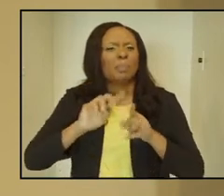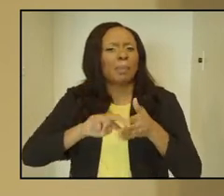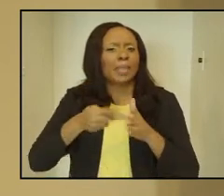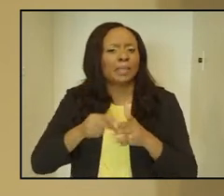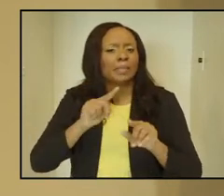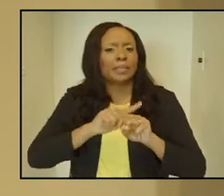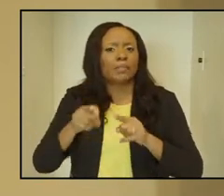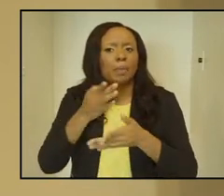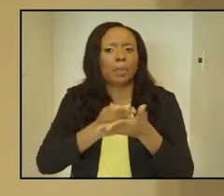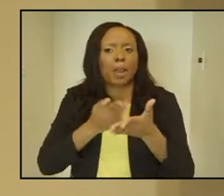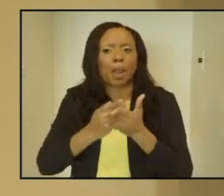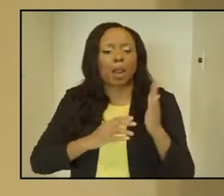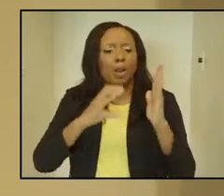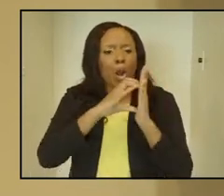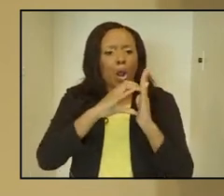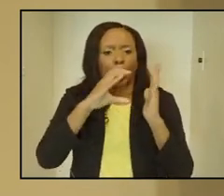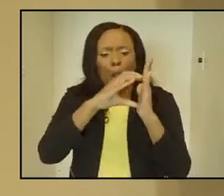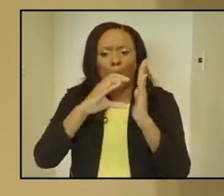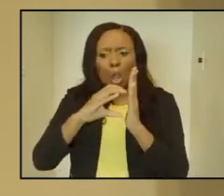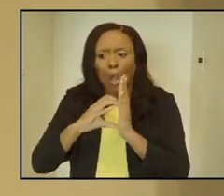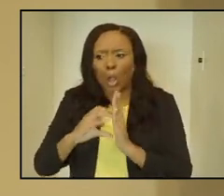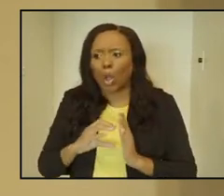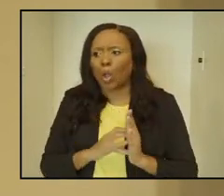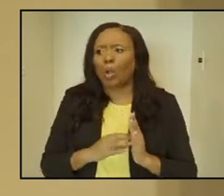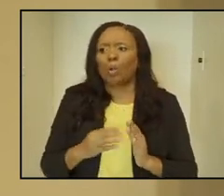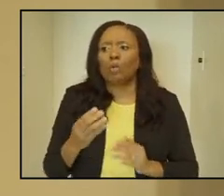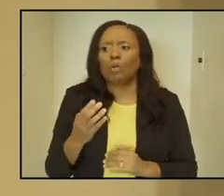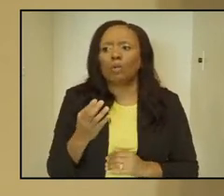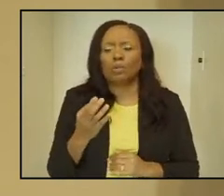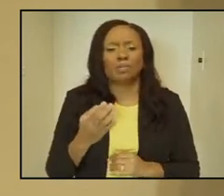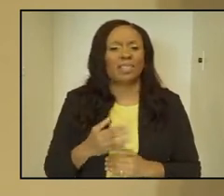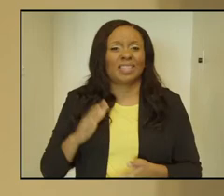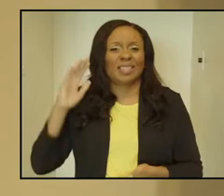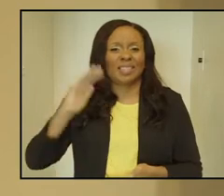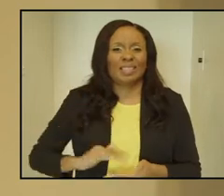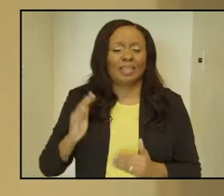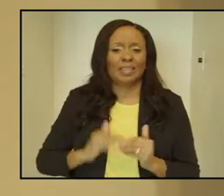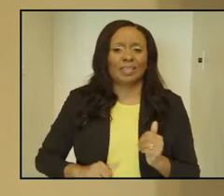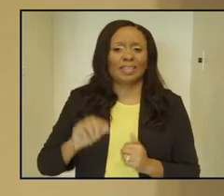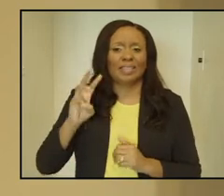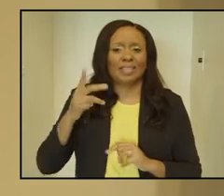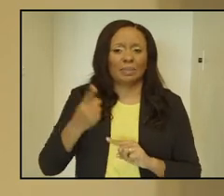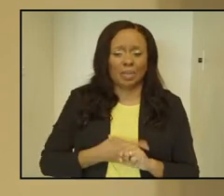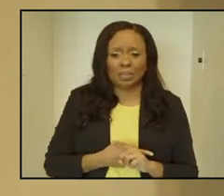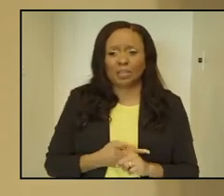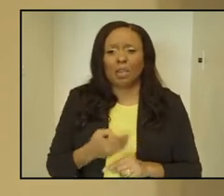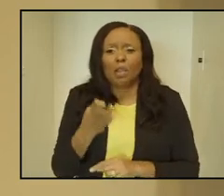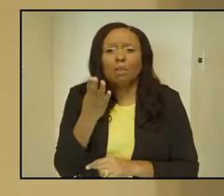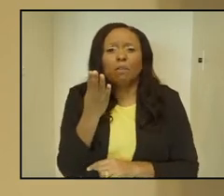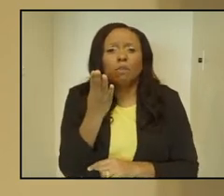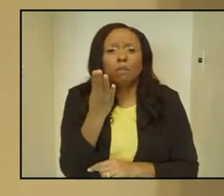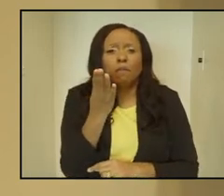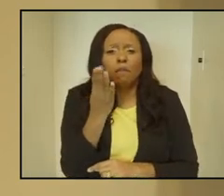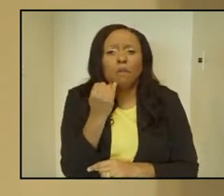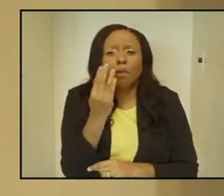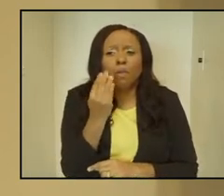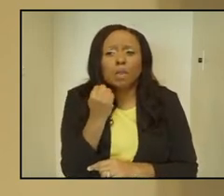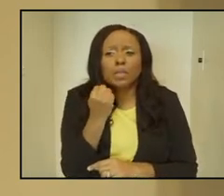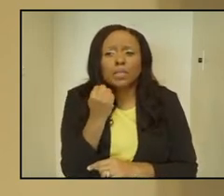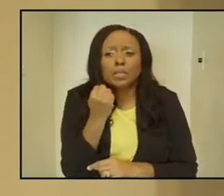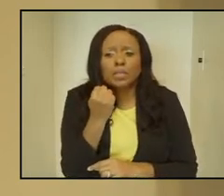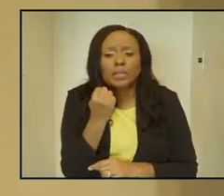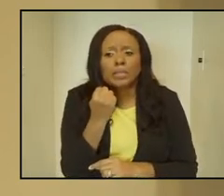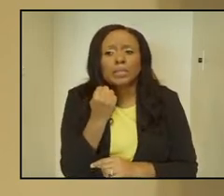move 14 pieces of legislation in less than 6 months with the complexity that it had is a